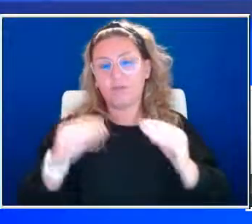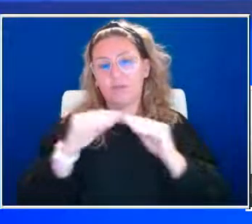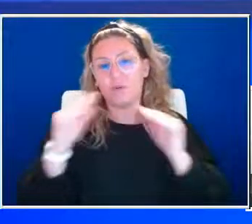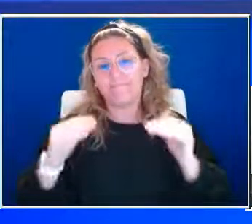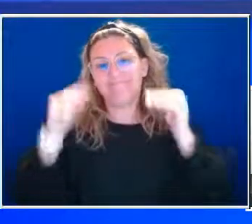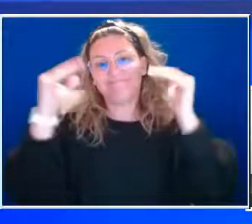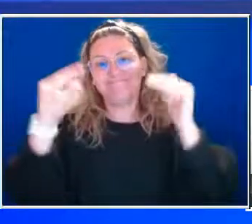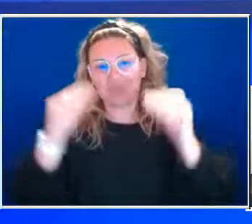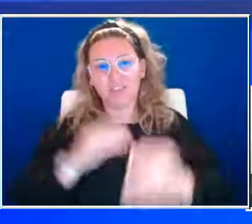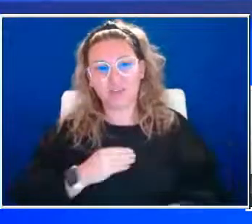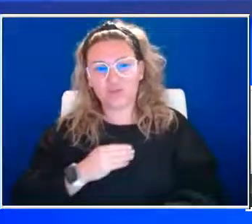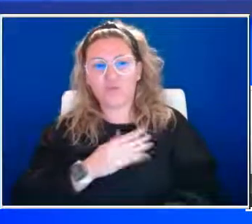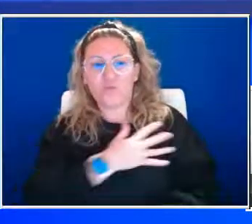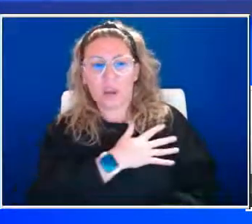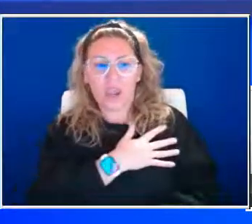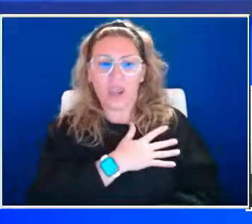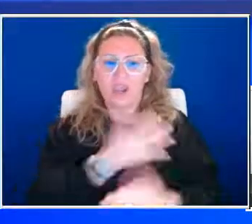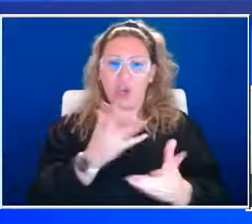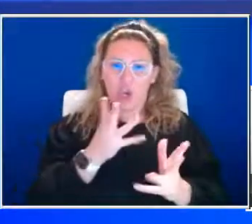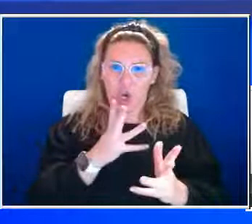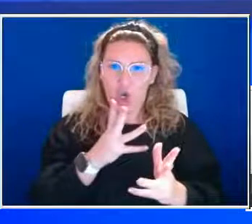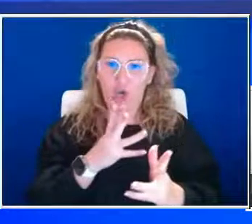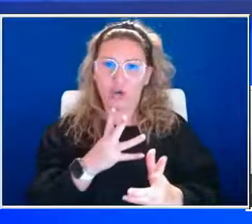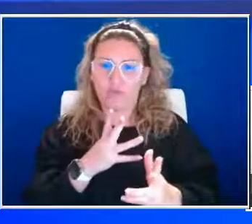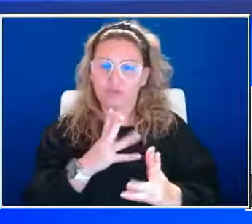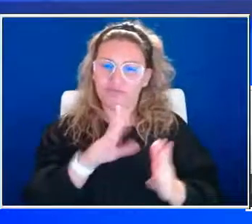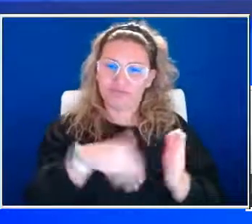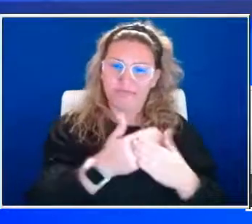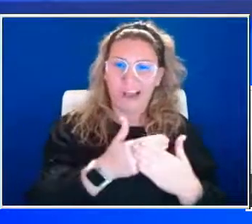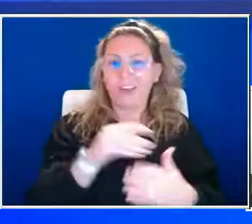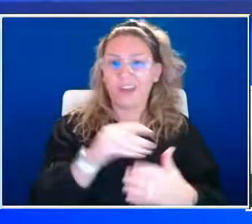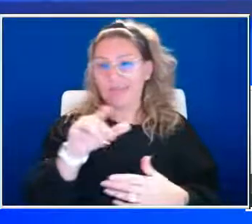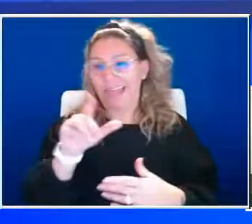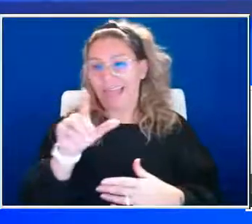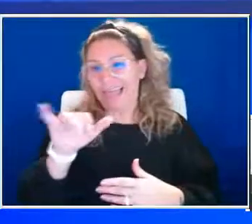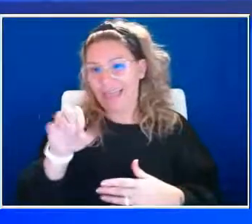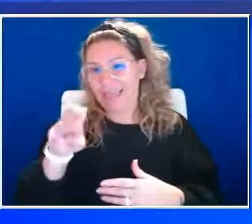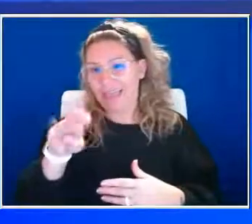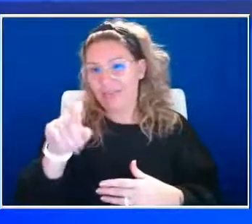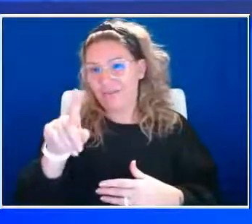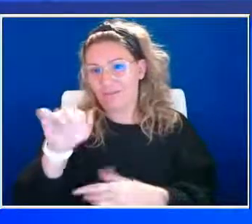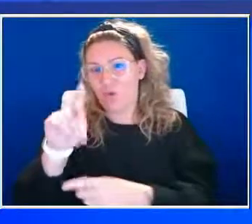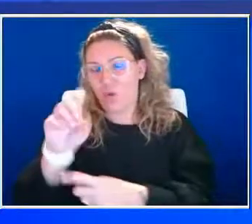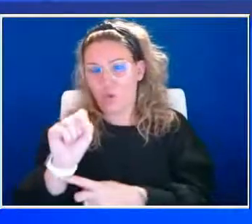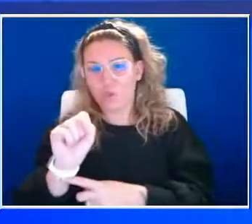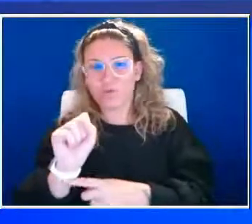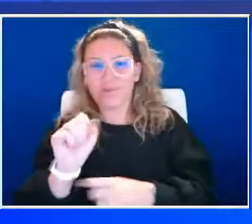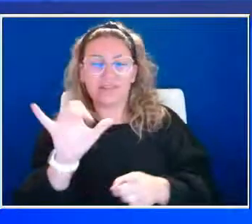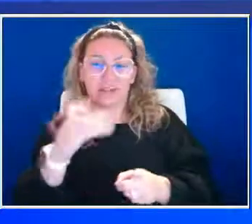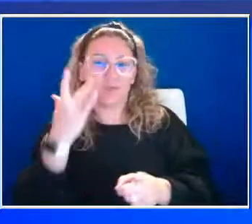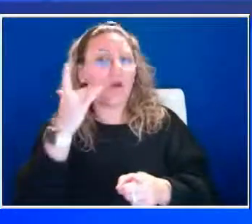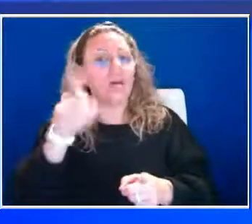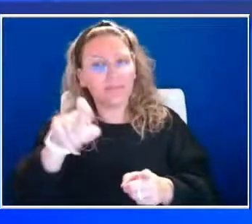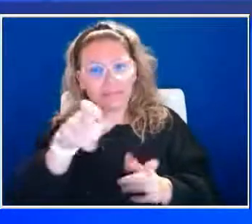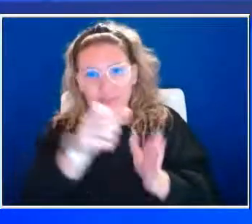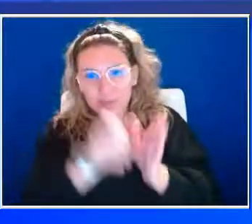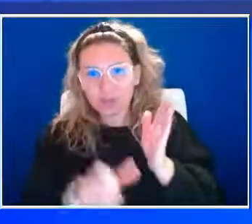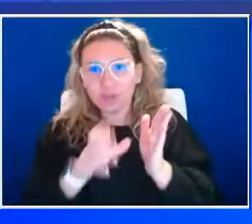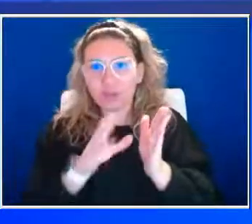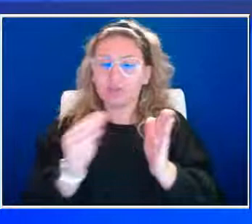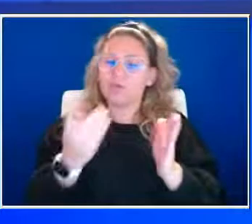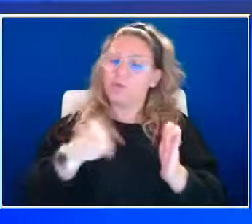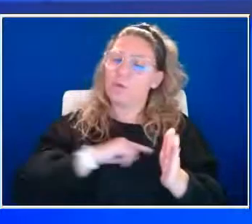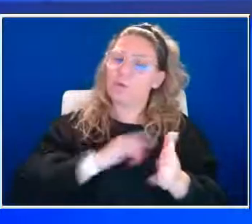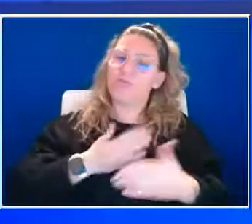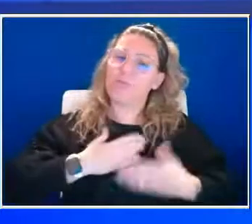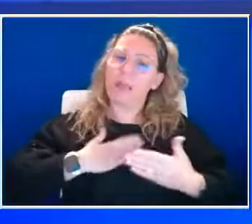had already gone to her lymph nodes, hence why she needed the lymph node surgery. But we're just glad to take care of anyone whenever they come here, and we're always